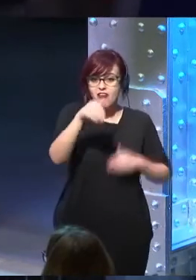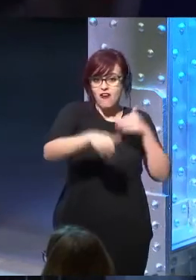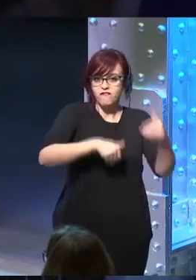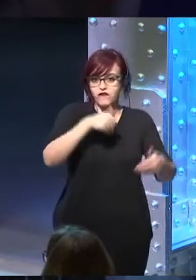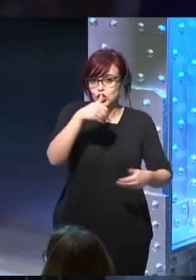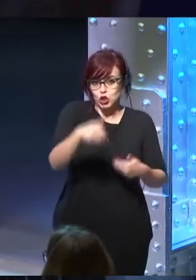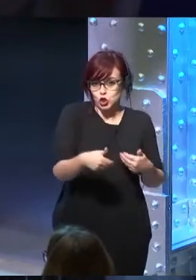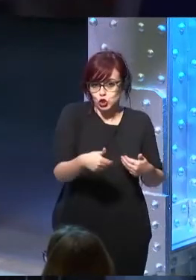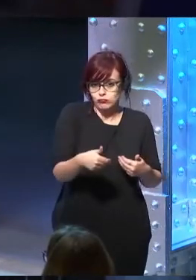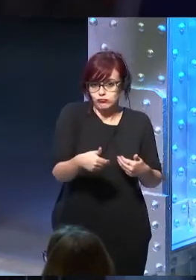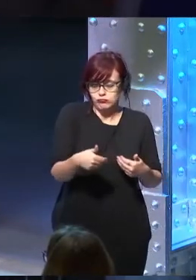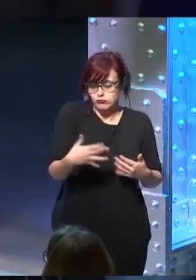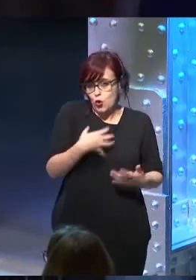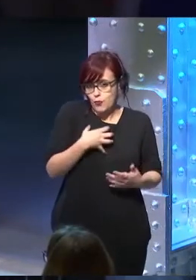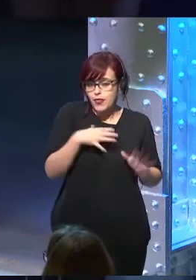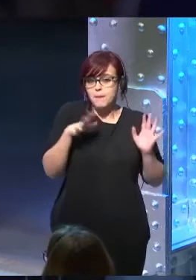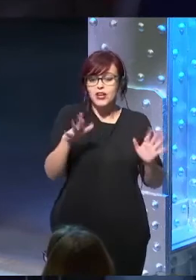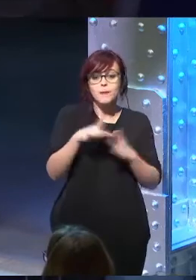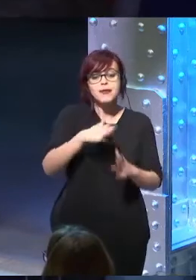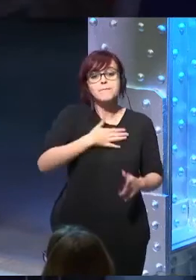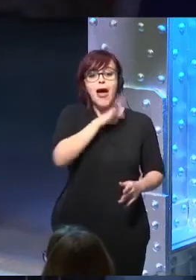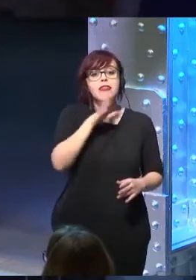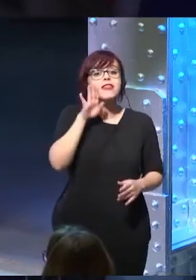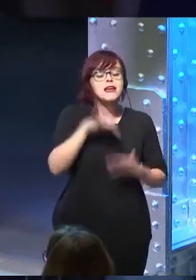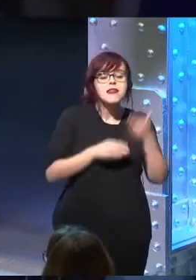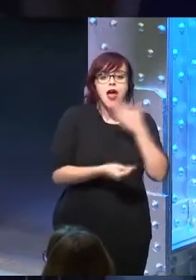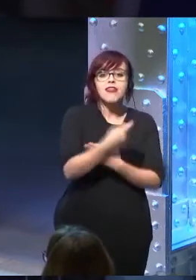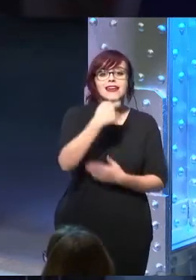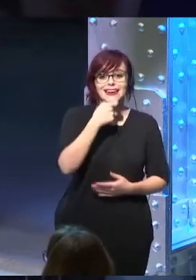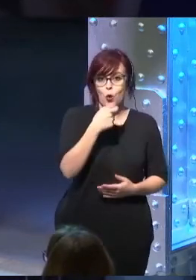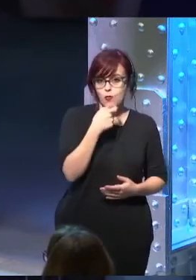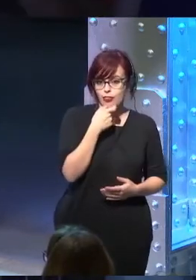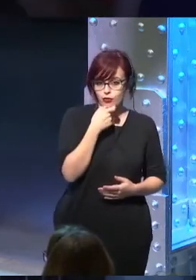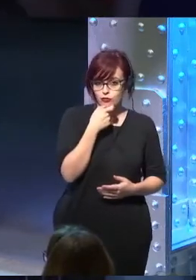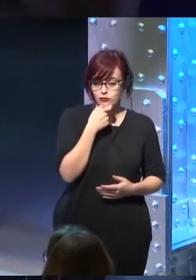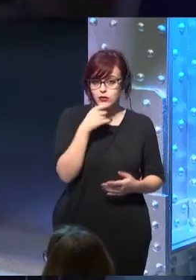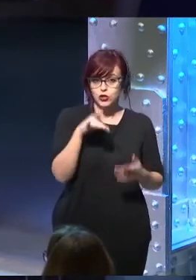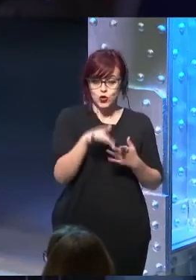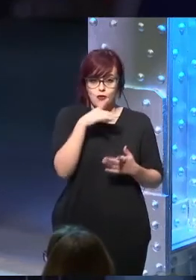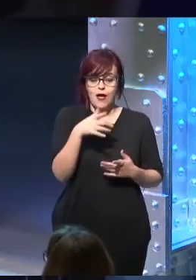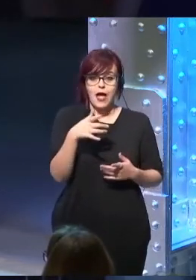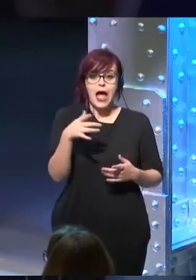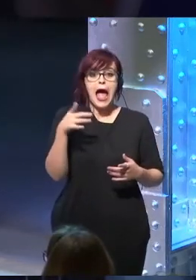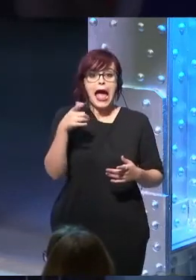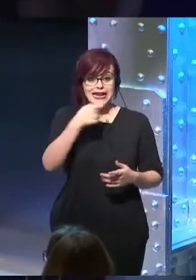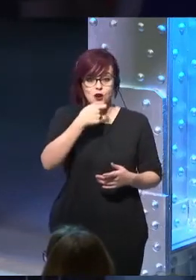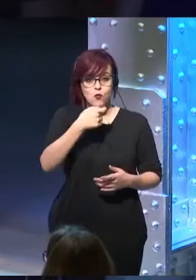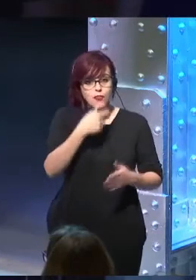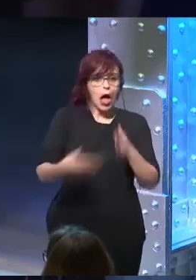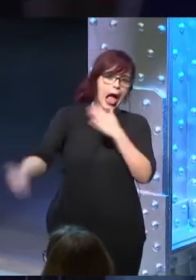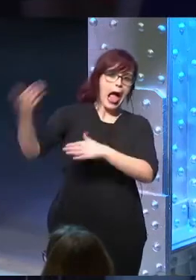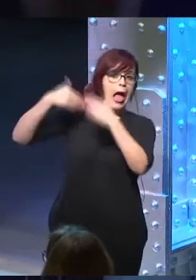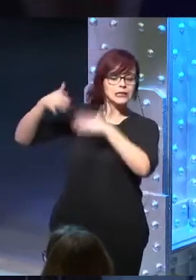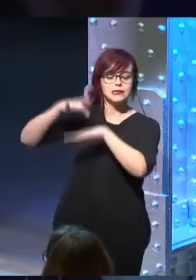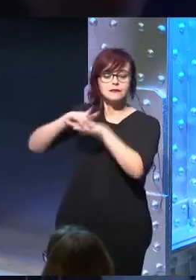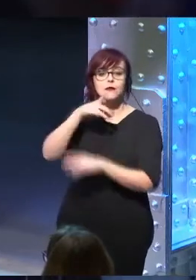My own mother was born in the United Kingdom before women had the vote, and much as she hated